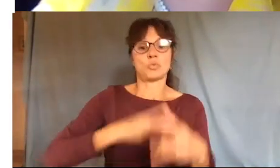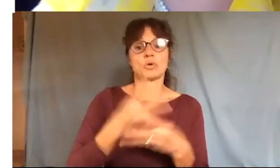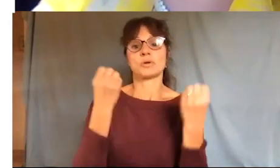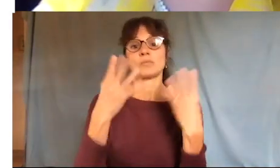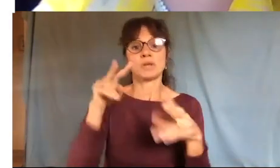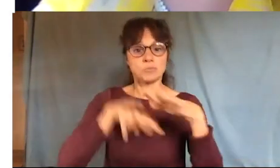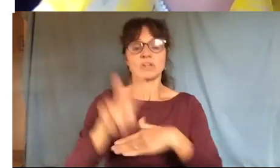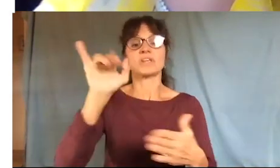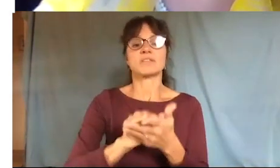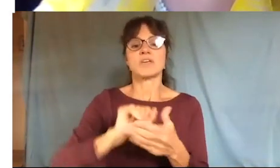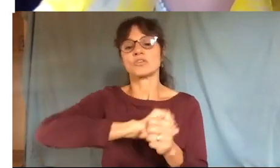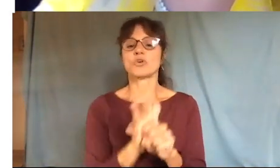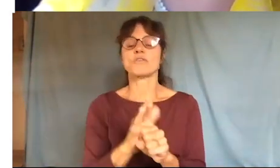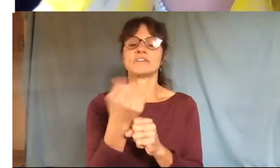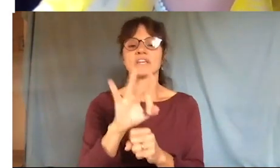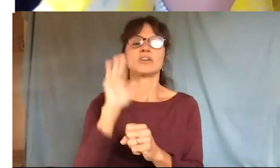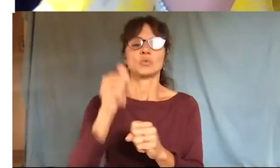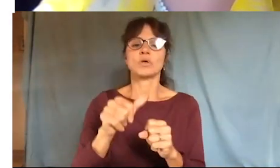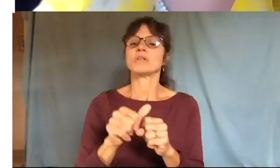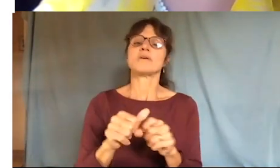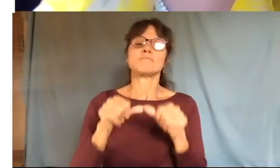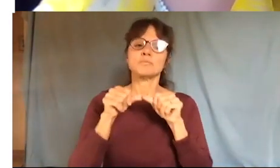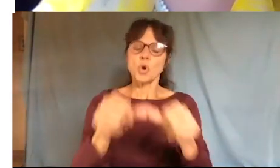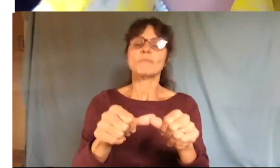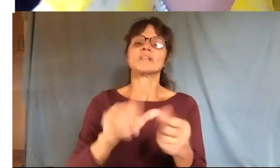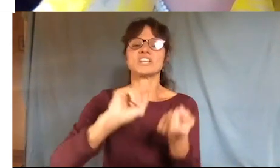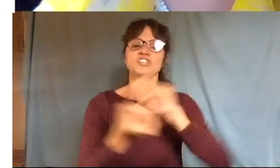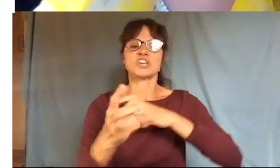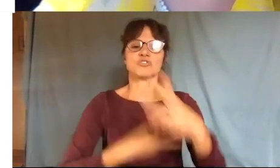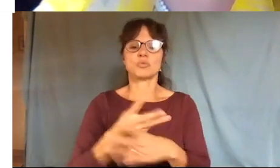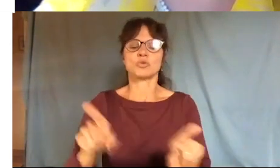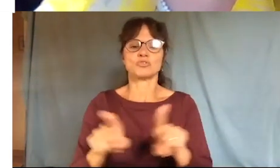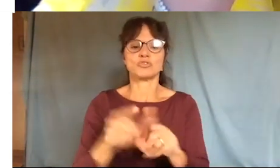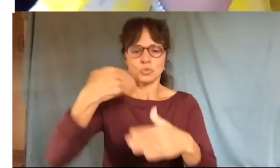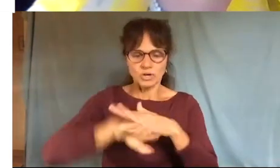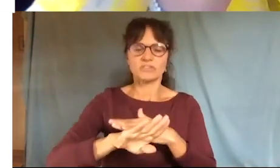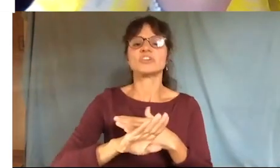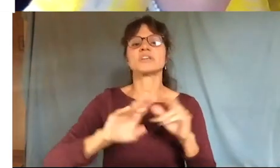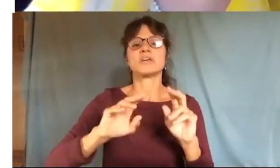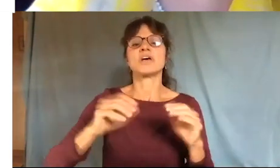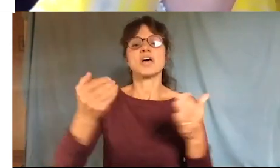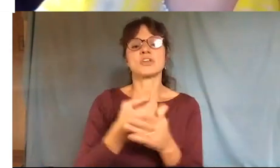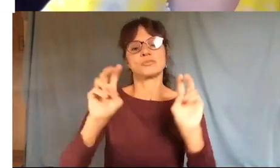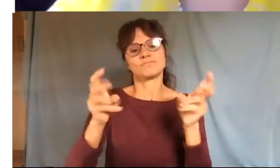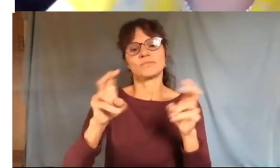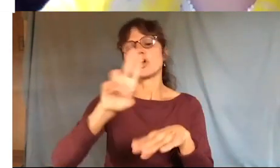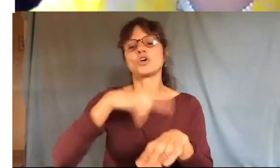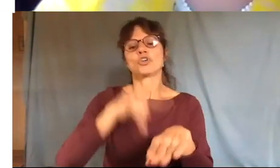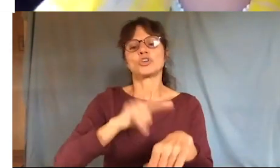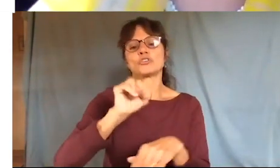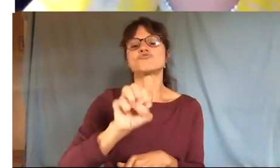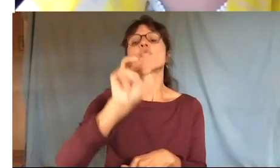that COVID-19 will permanently transform the world as well. We're entering a new normal. Next slide.